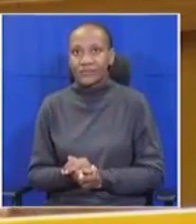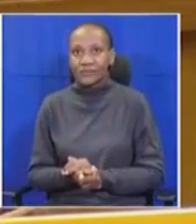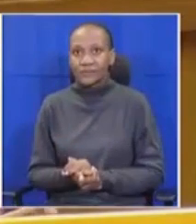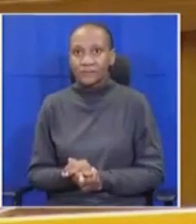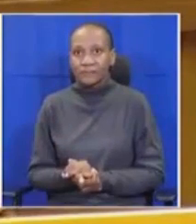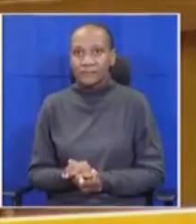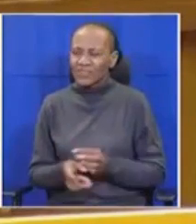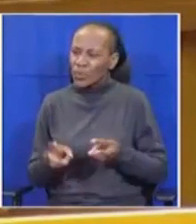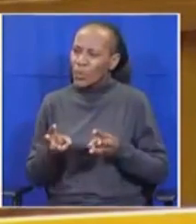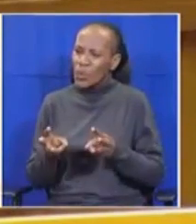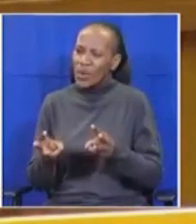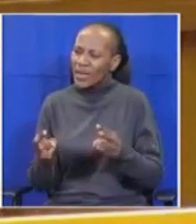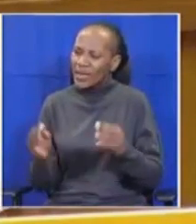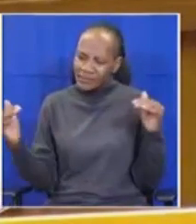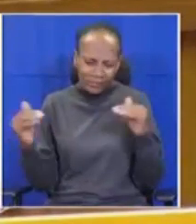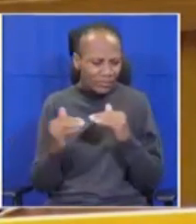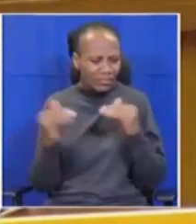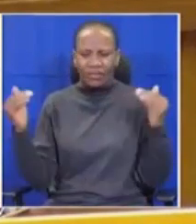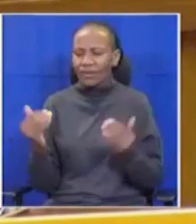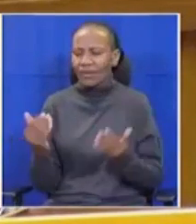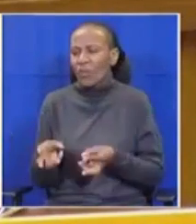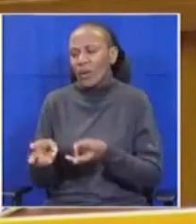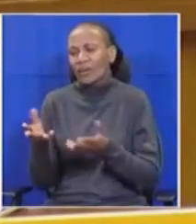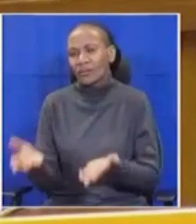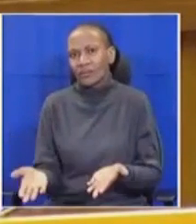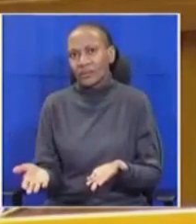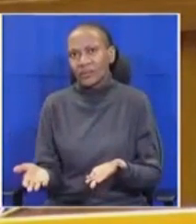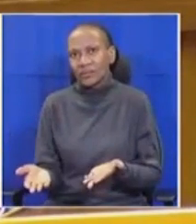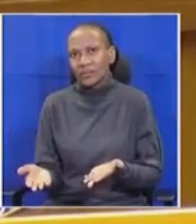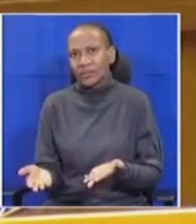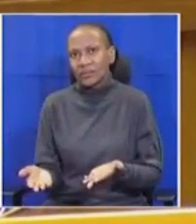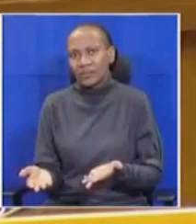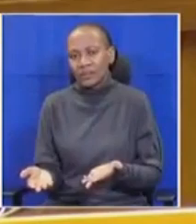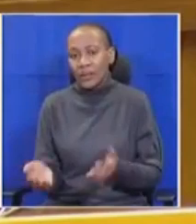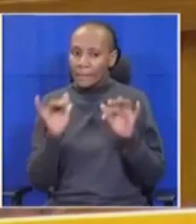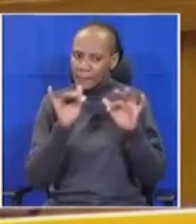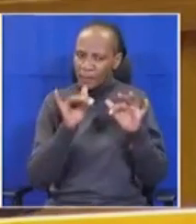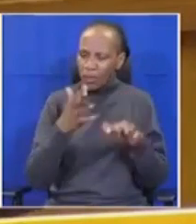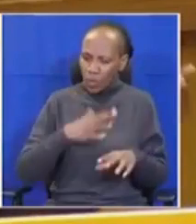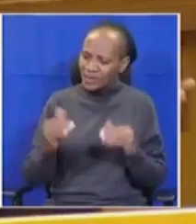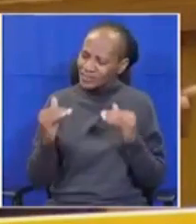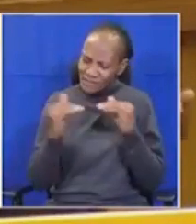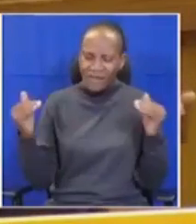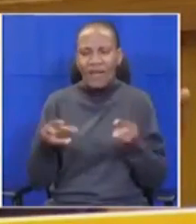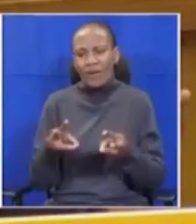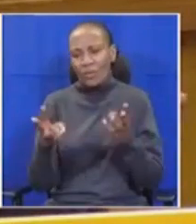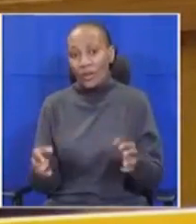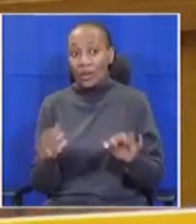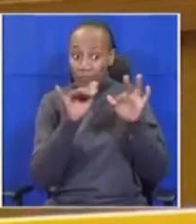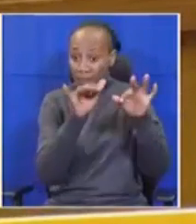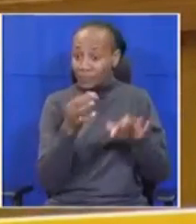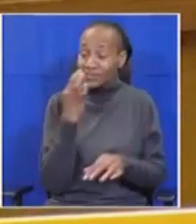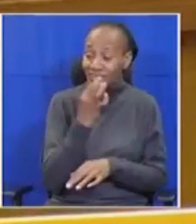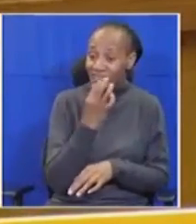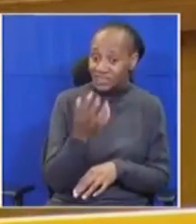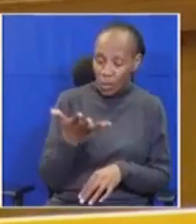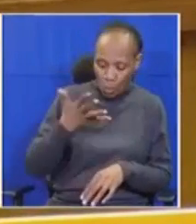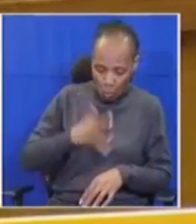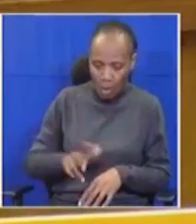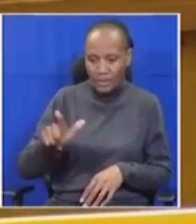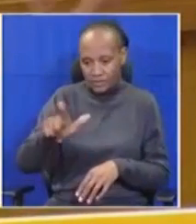reasonable demand from our people. And they are not saying, we want